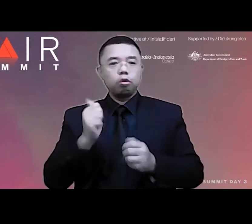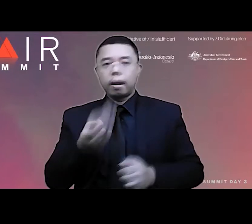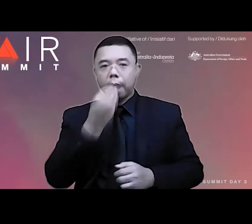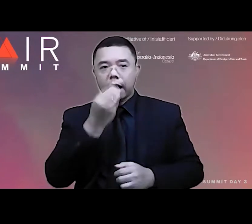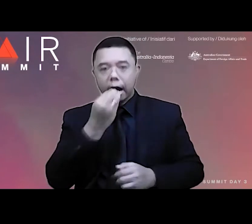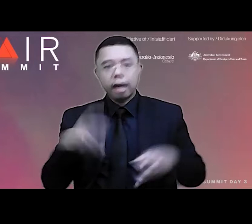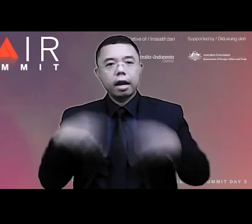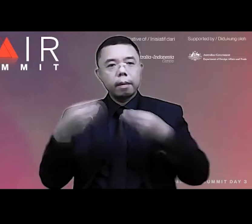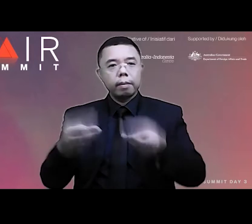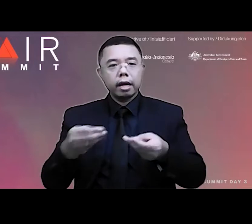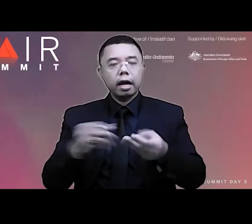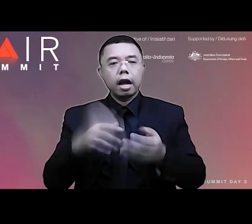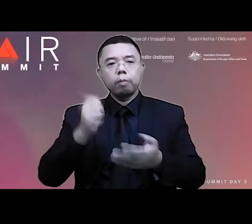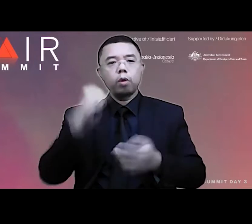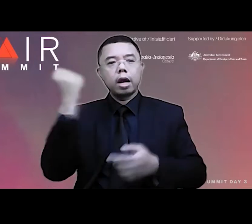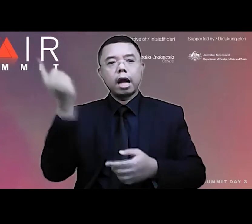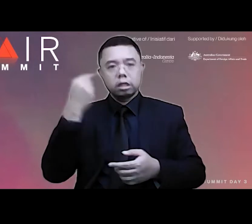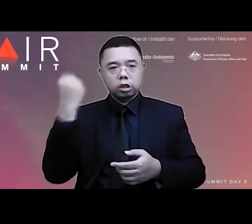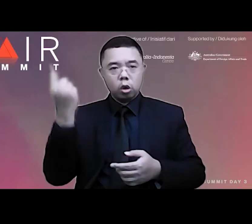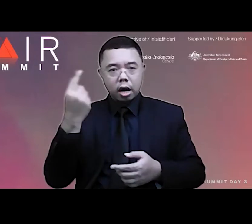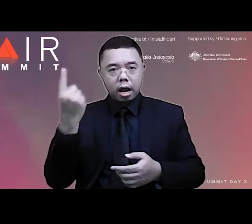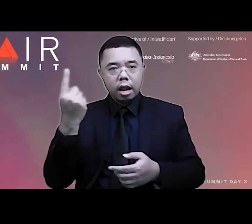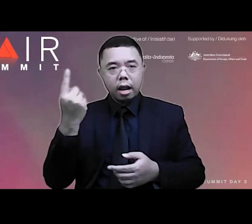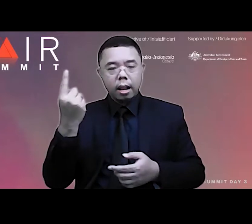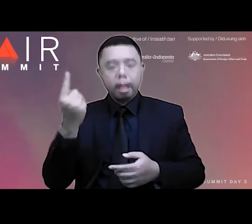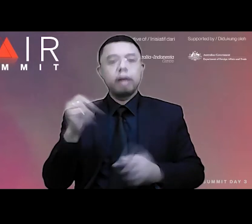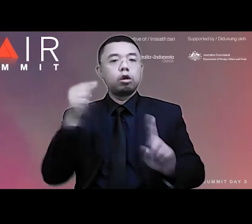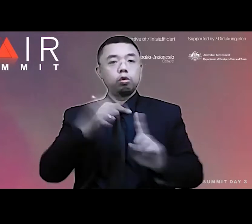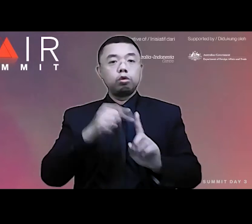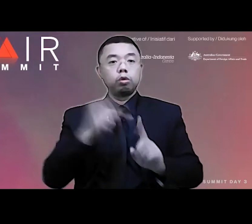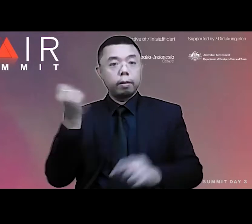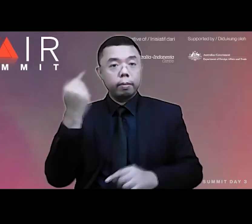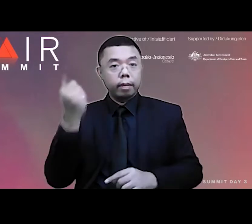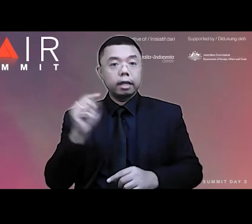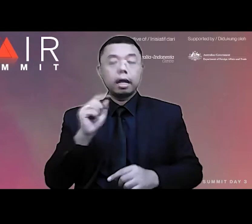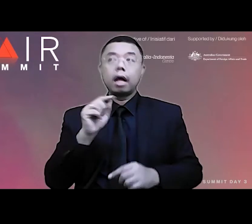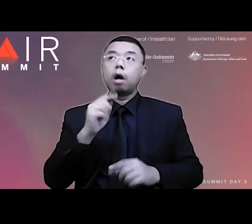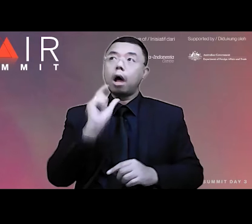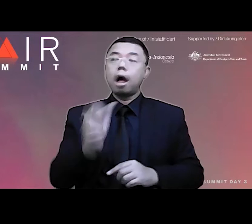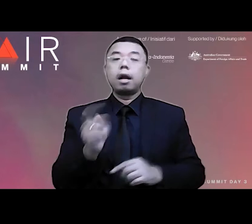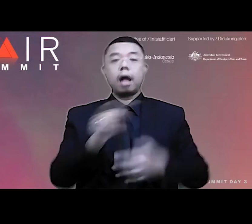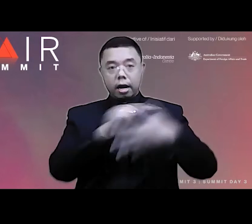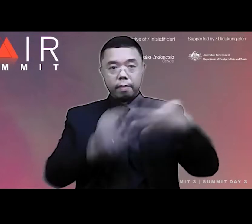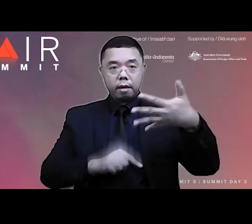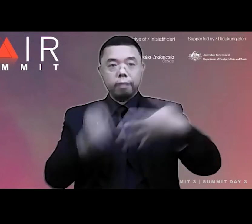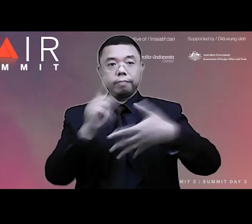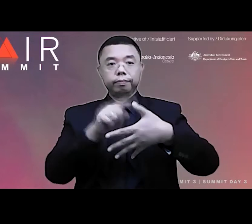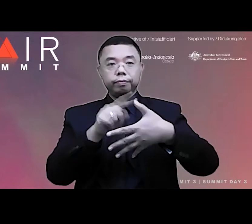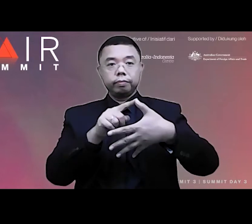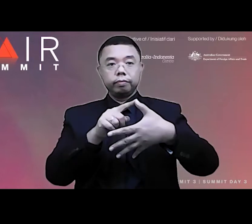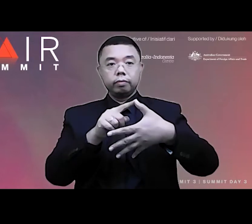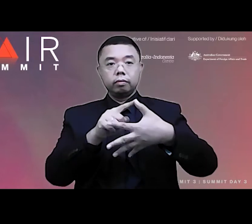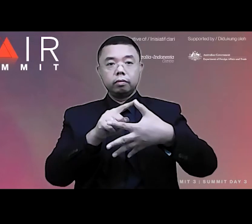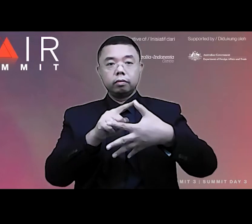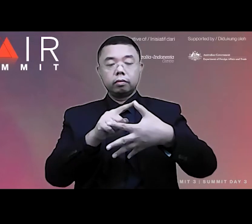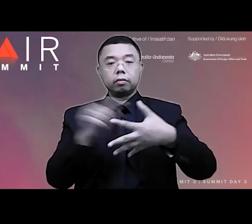aim on 5 policy. One is sustainable domestic production and availability to fulfill the demand for